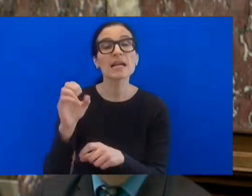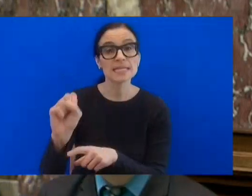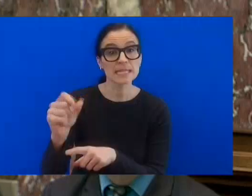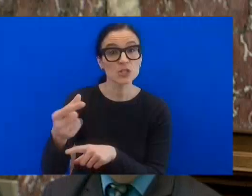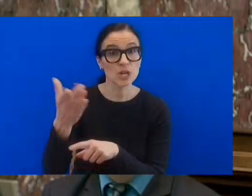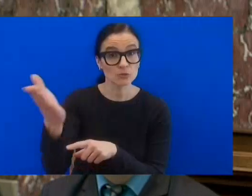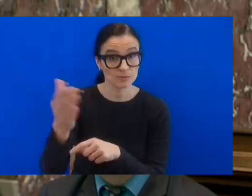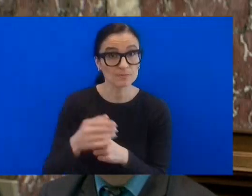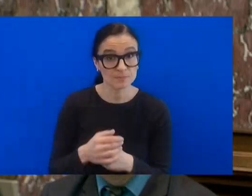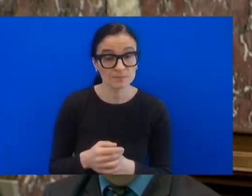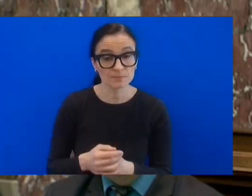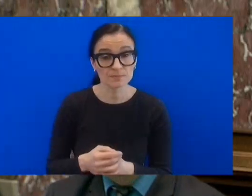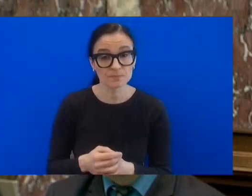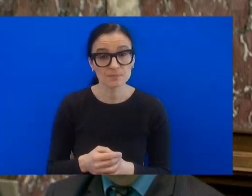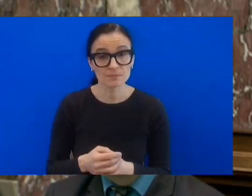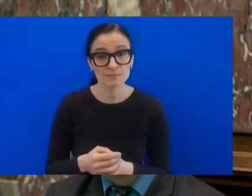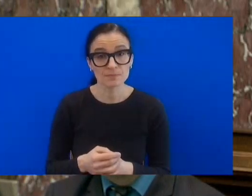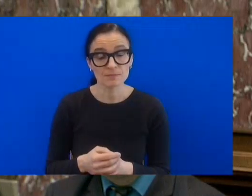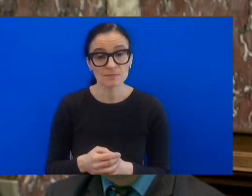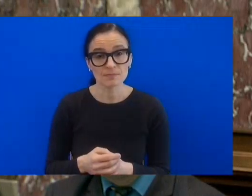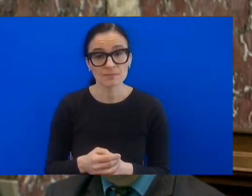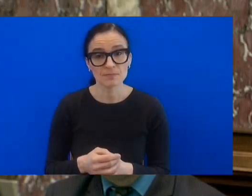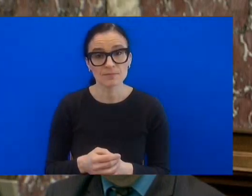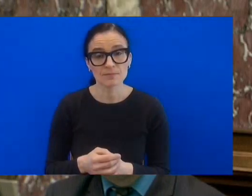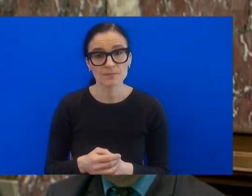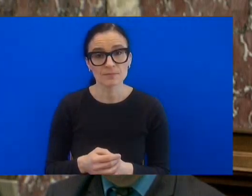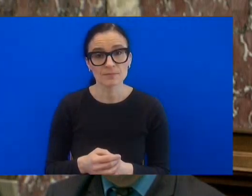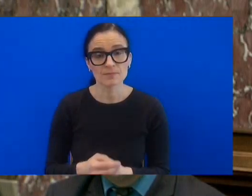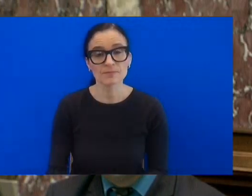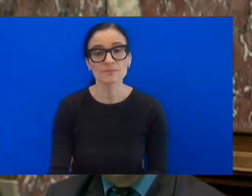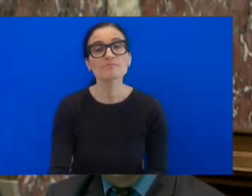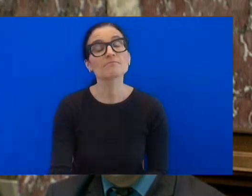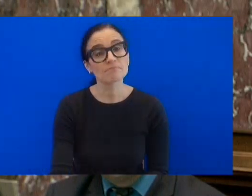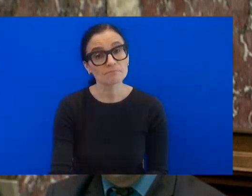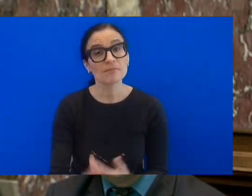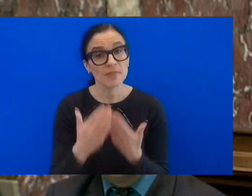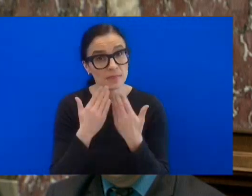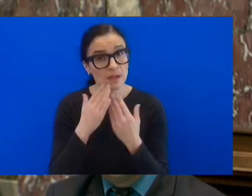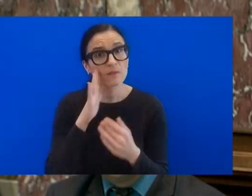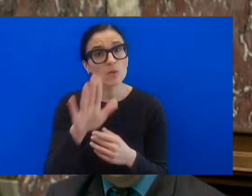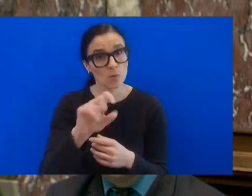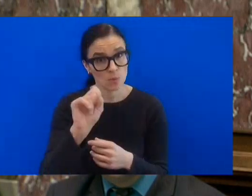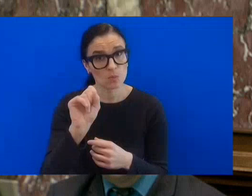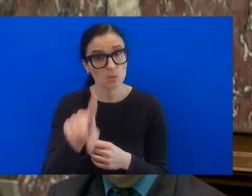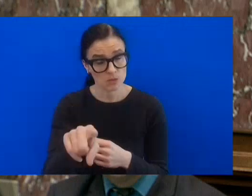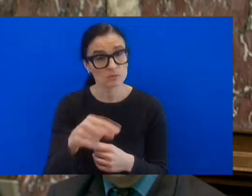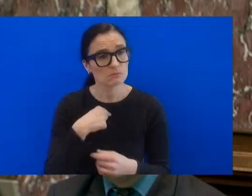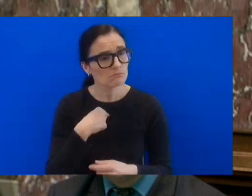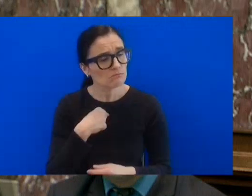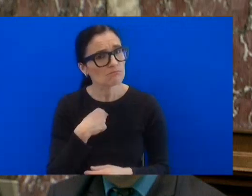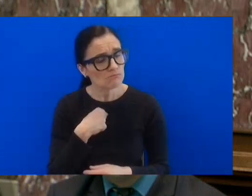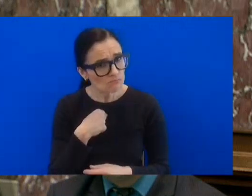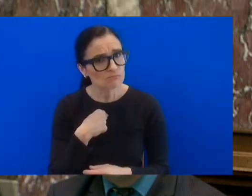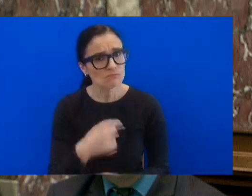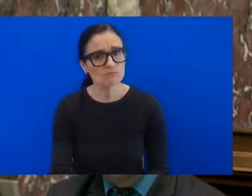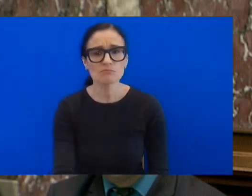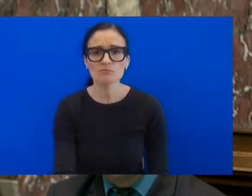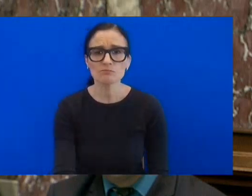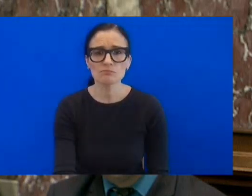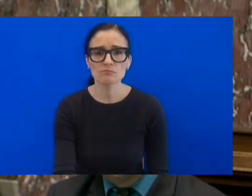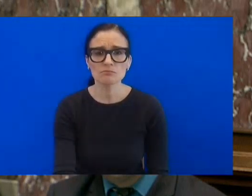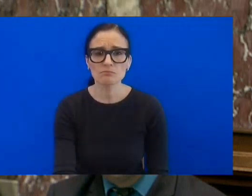Thank you, Mr. Speaker, and thank you to the member opposite for the question. I appreciate the member's passion on this